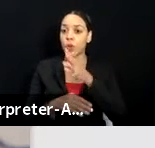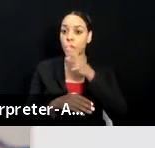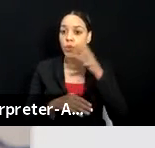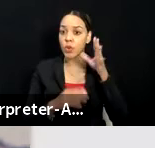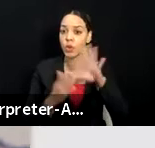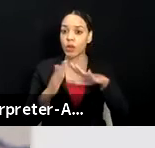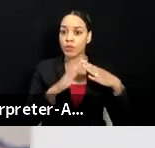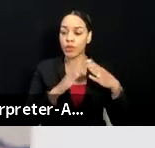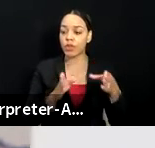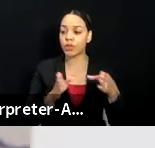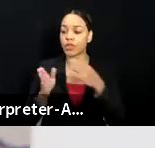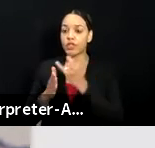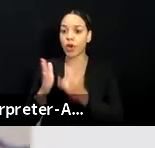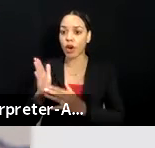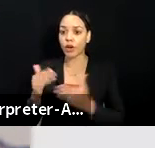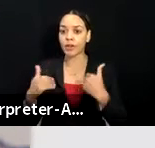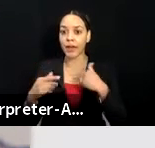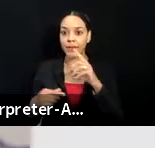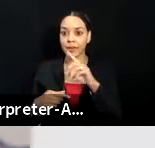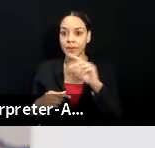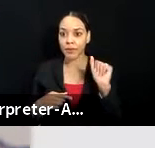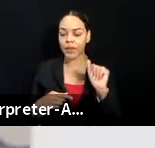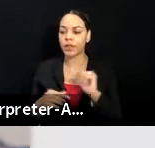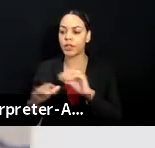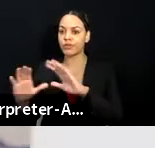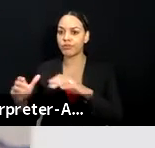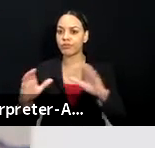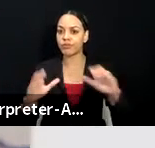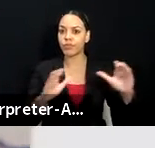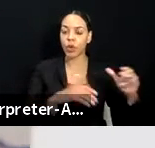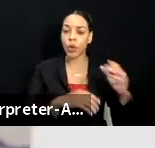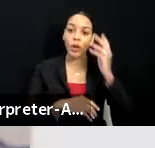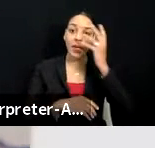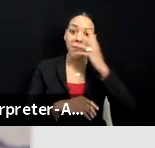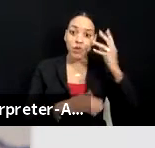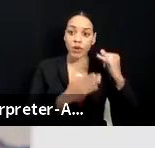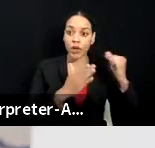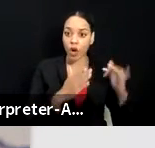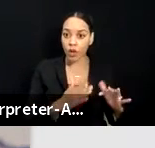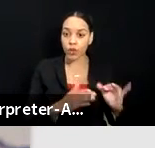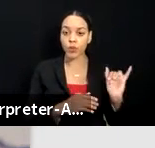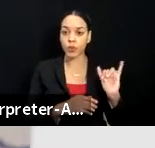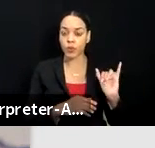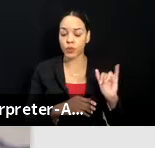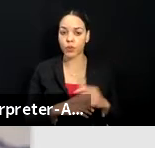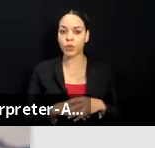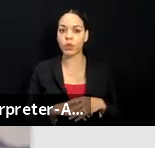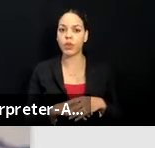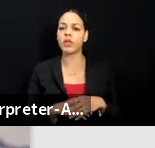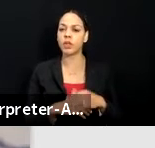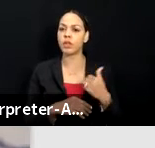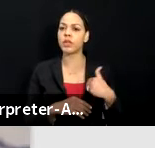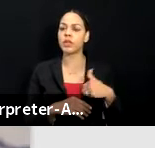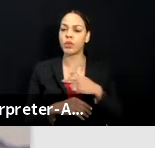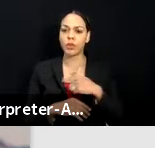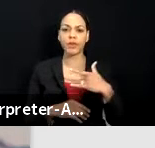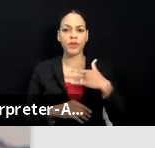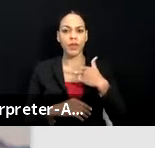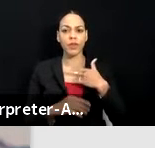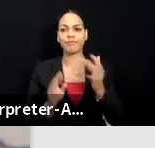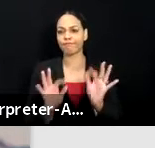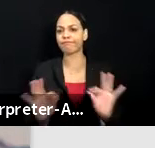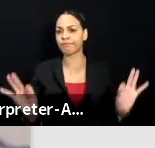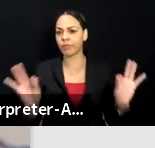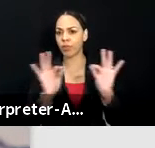Looked at artists with disabilities, immigrant artists, and we just feel that it's